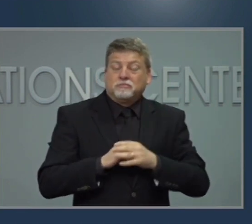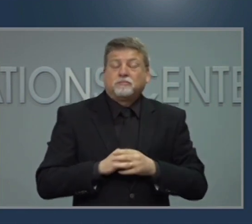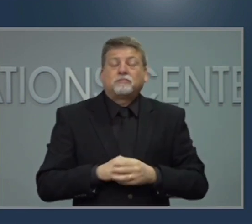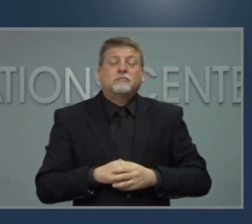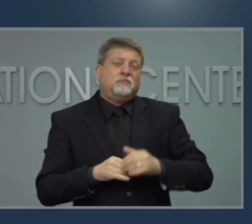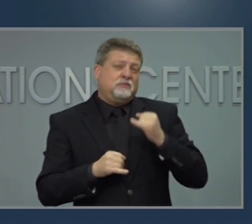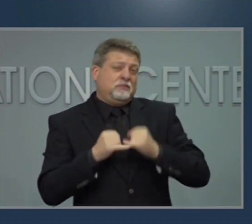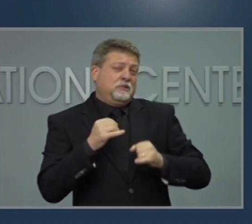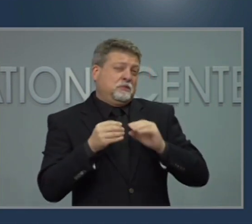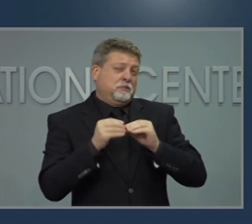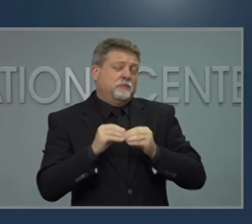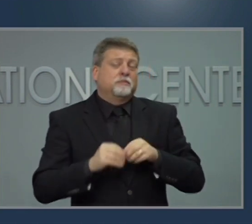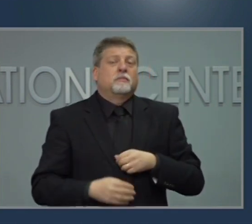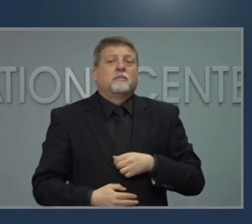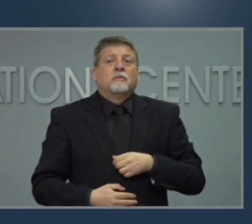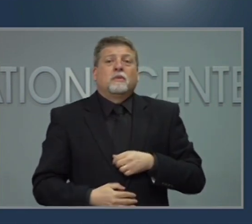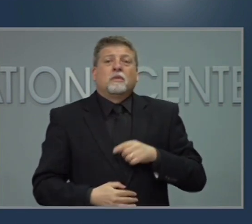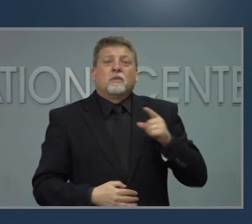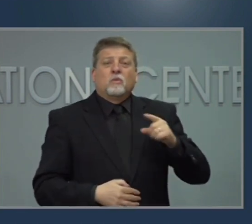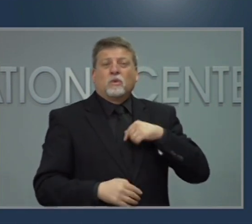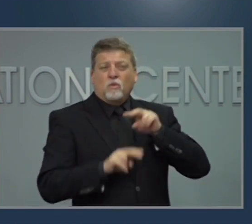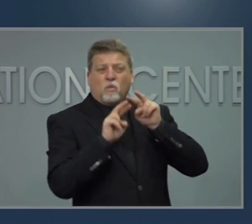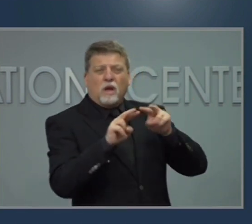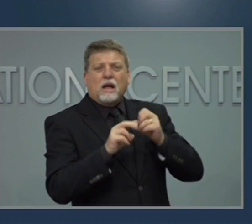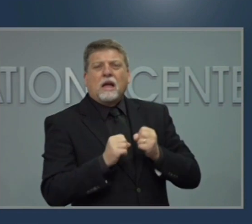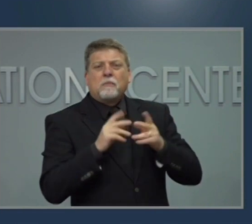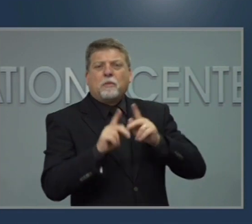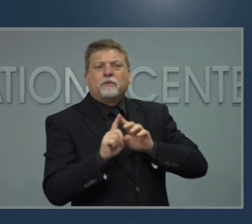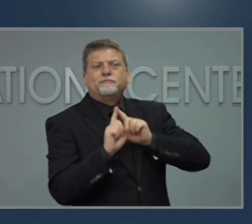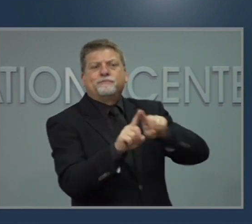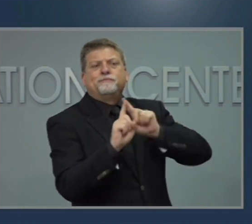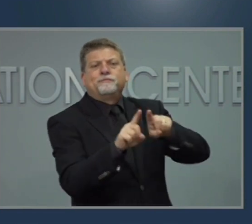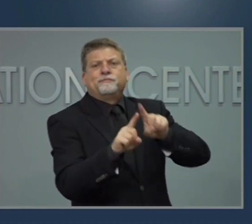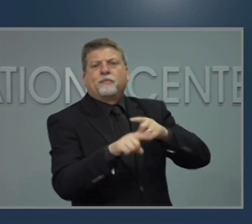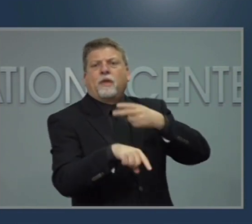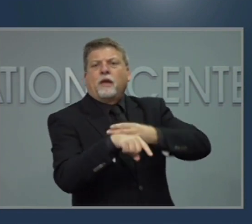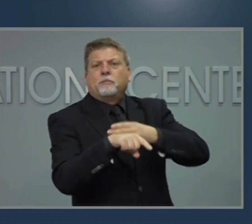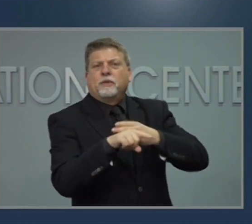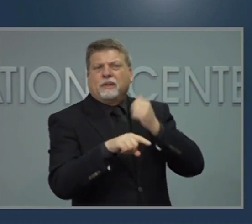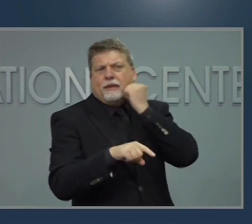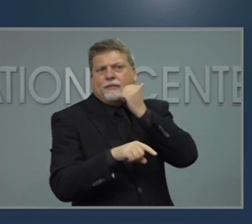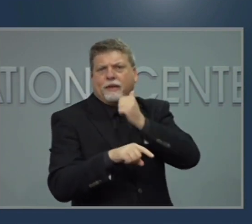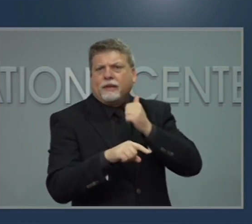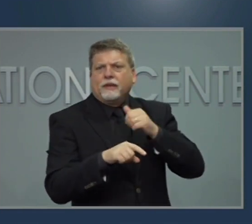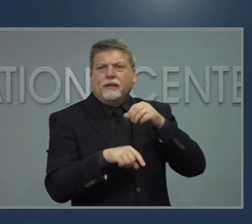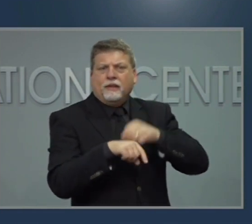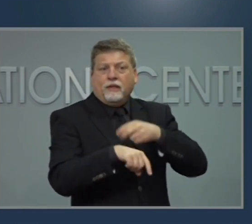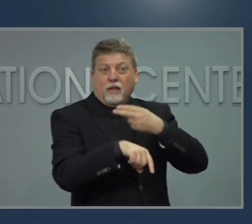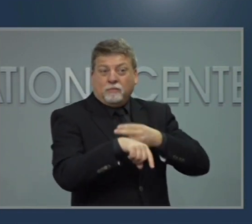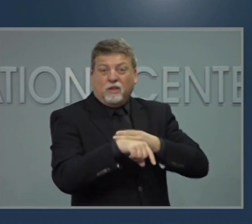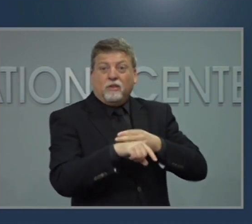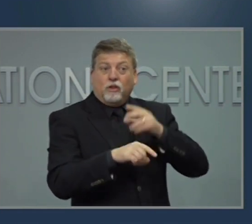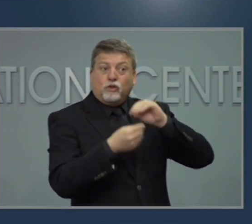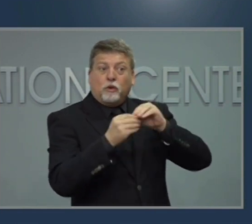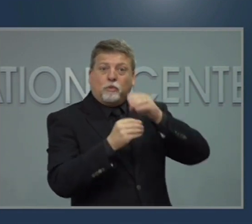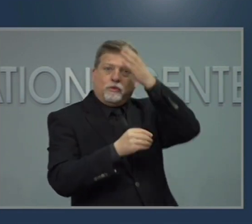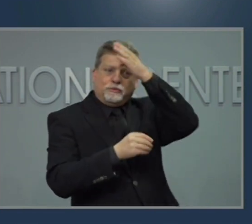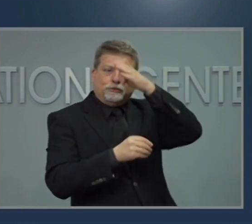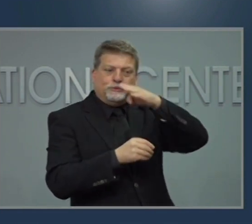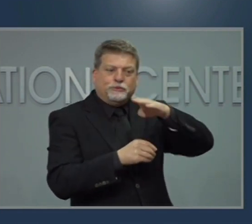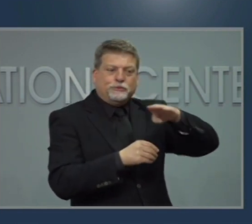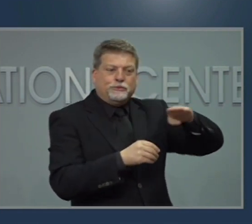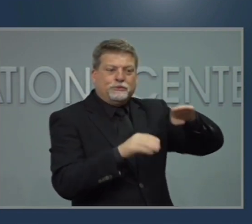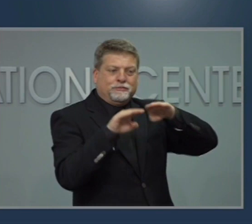And finally, we look at day-over-day hospitalizations since February, and you can see, again, looking at the yellow line, that this trend is